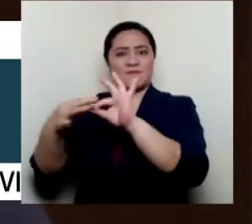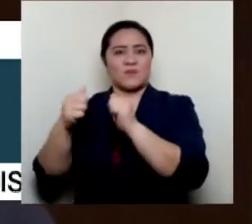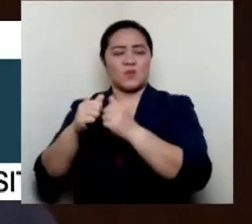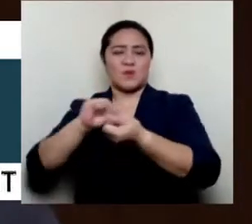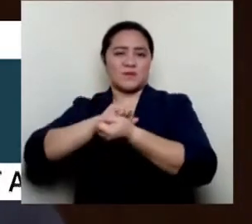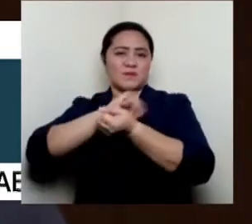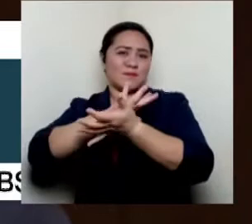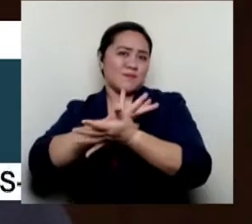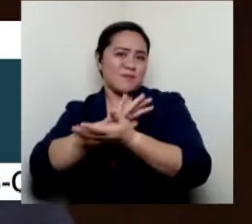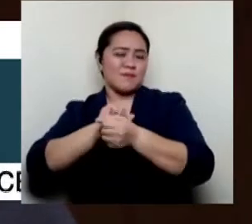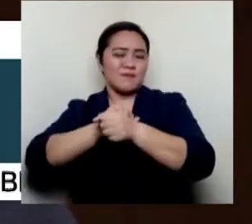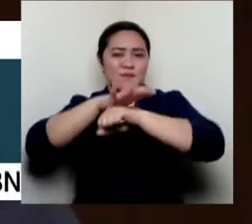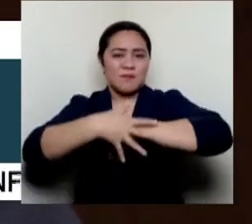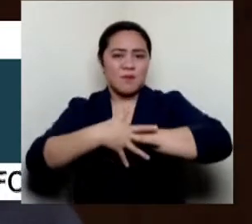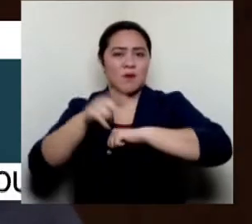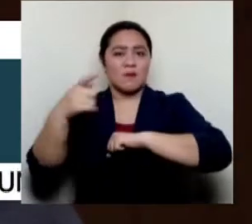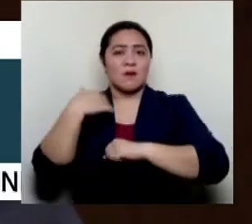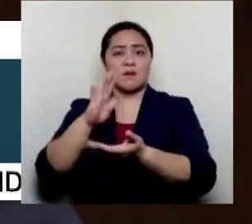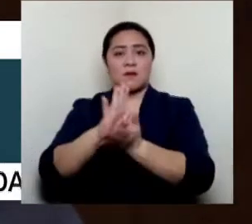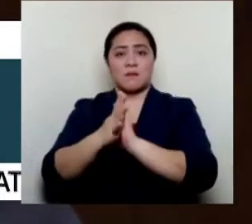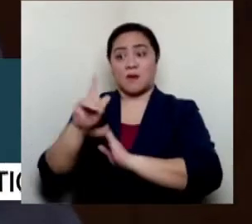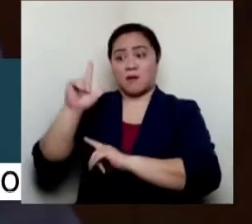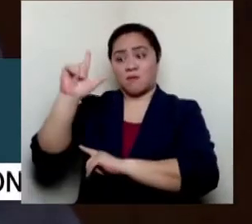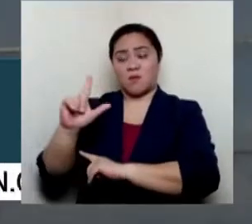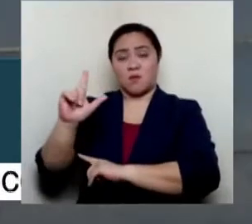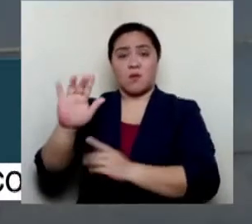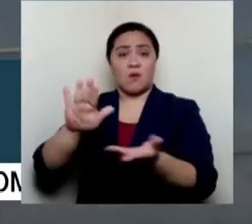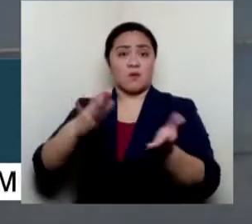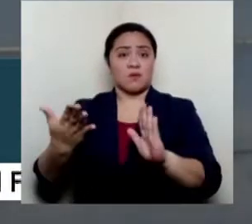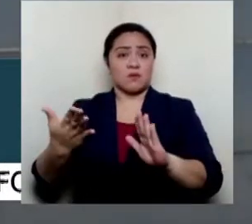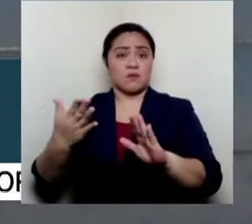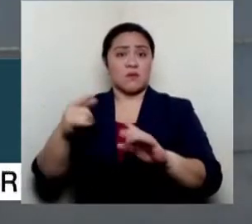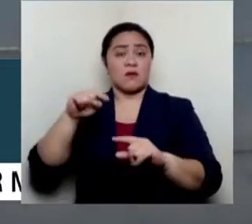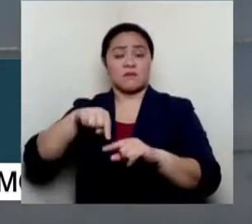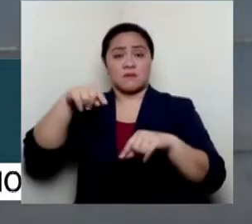has one of the lowest death rates from COVID anywhere in the world.